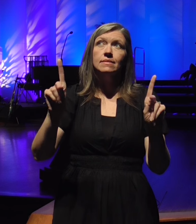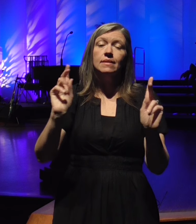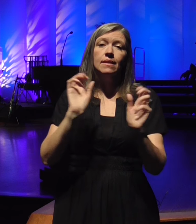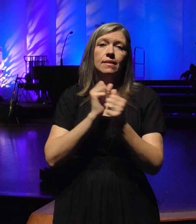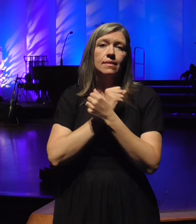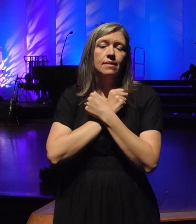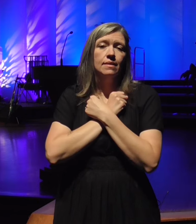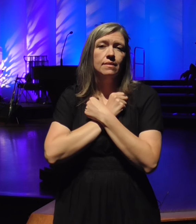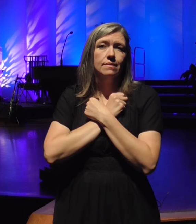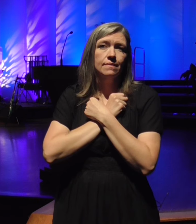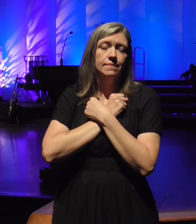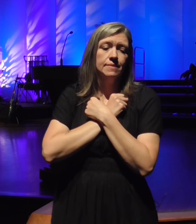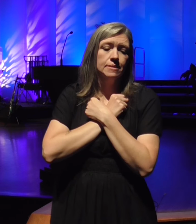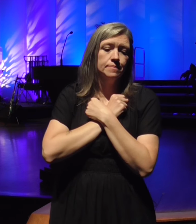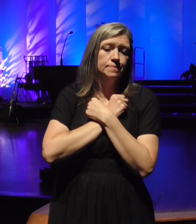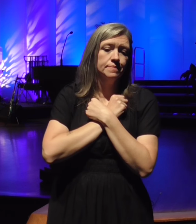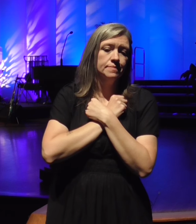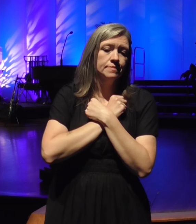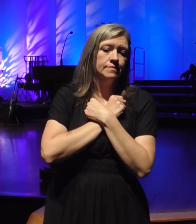it be.